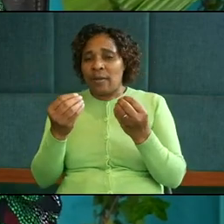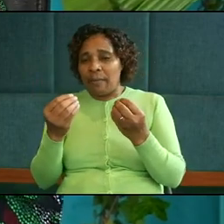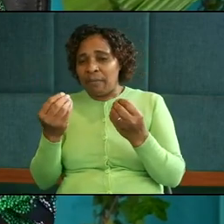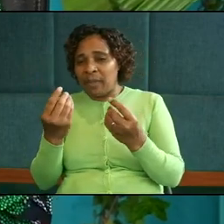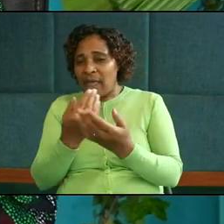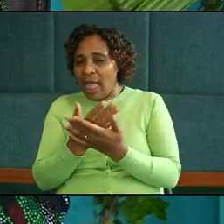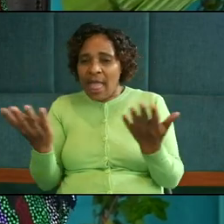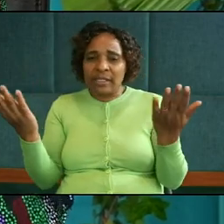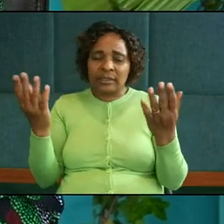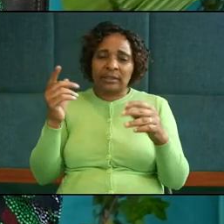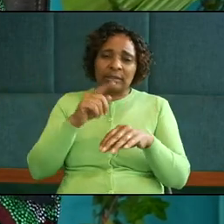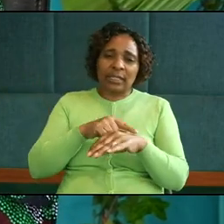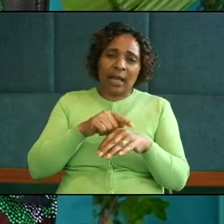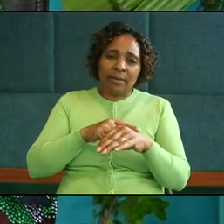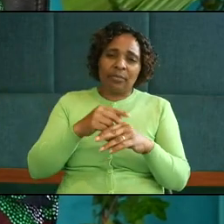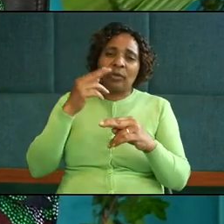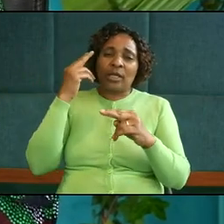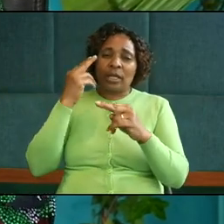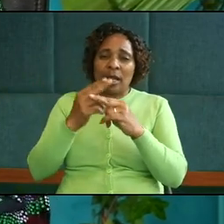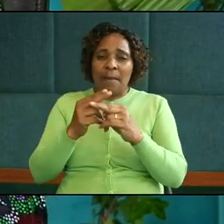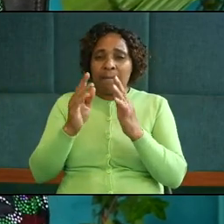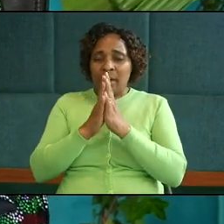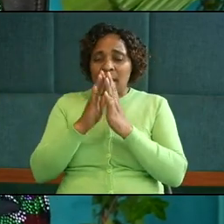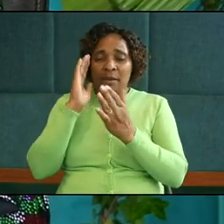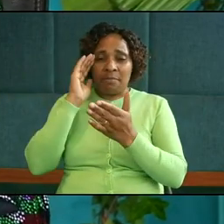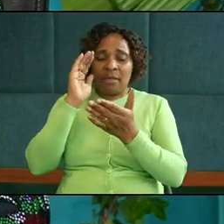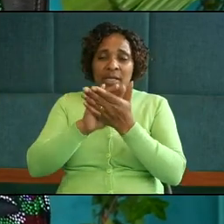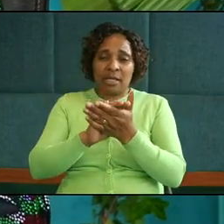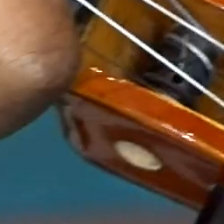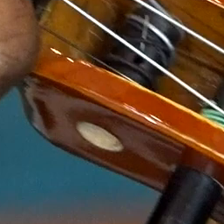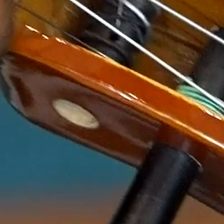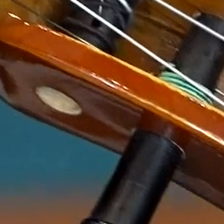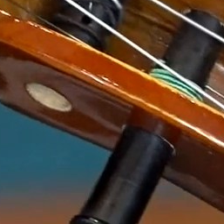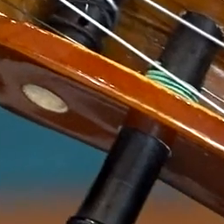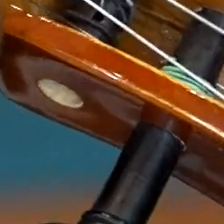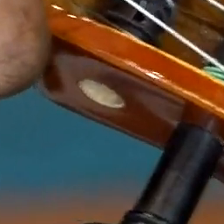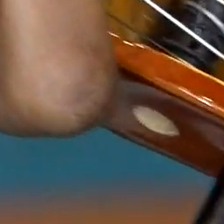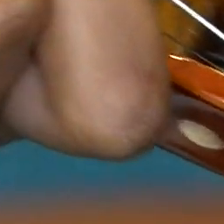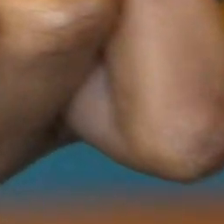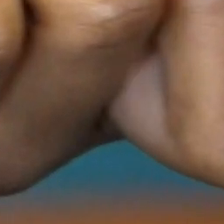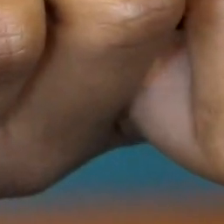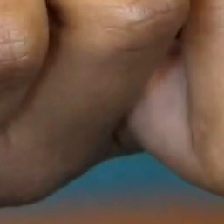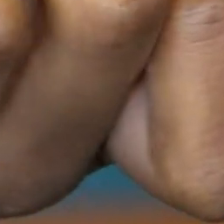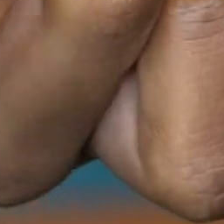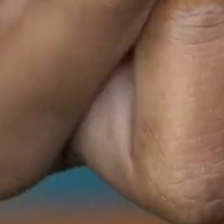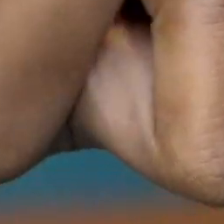Jesus' name, we pray and we believe. Amen. Amen. Amen. Amen. Thank you so much.